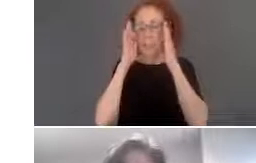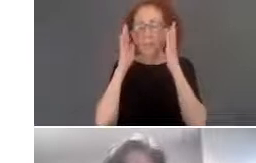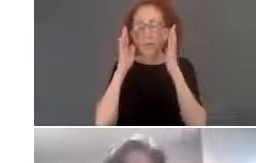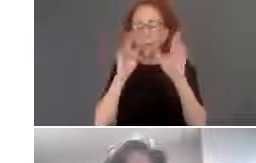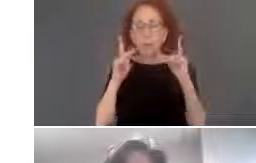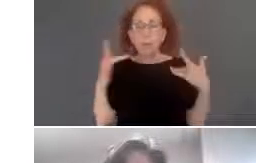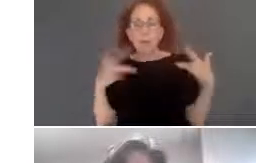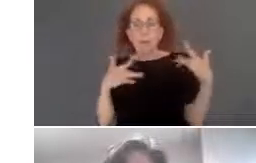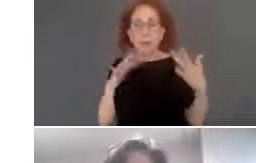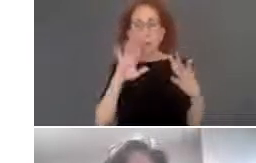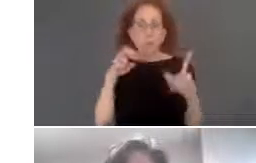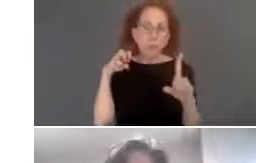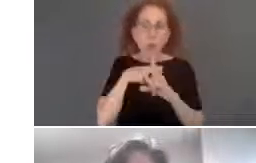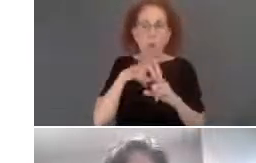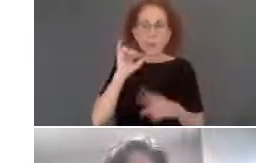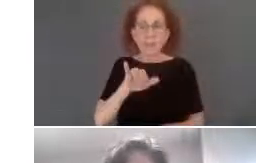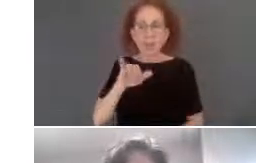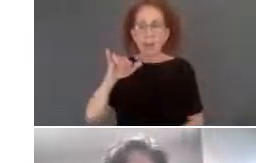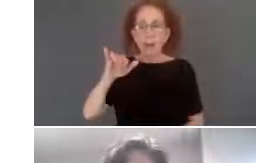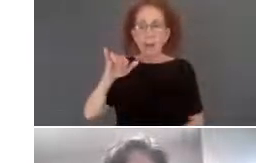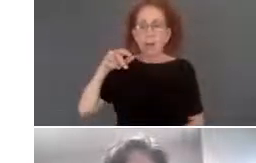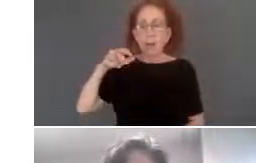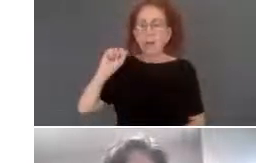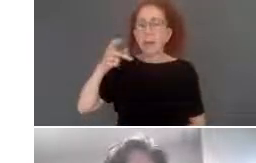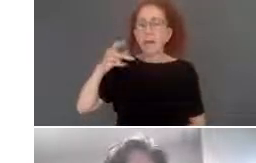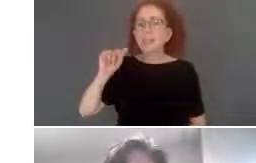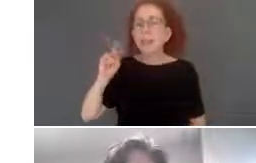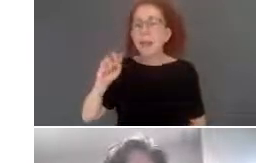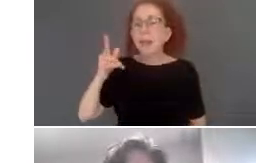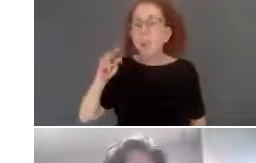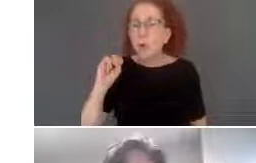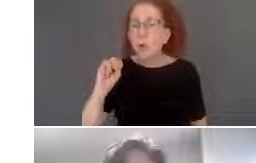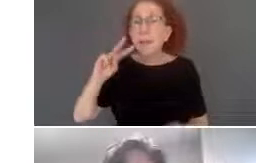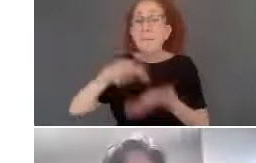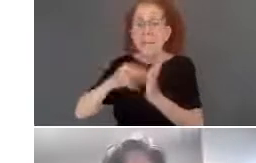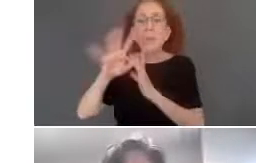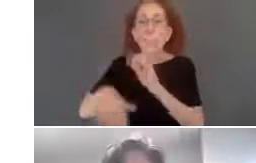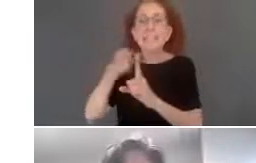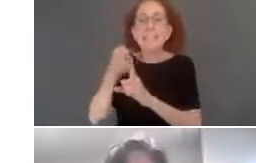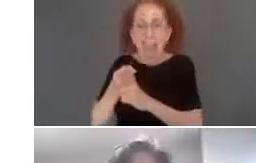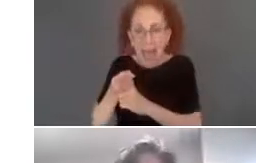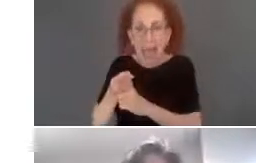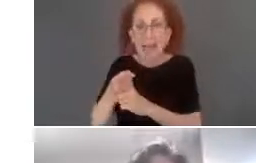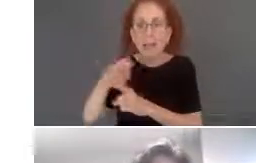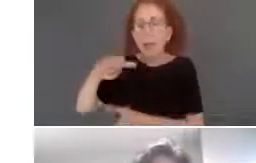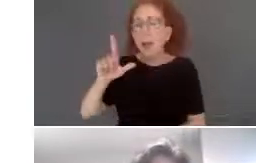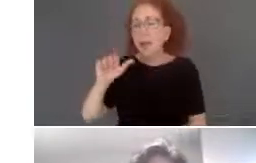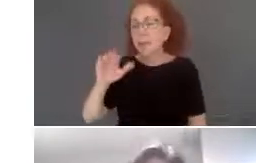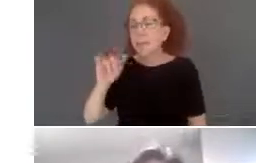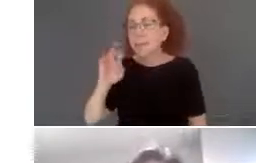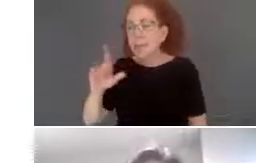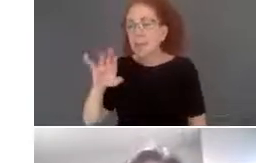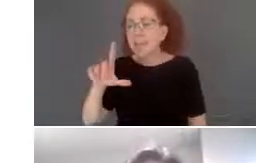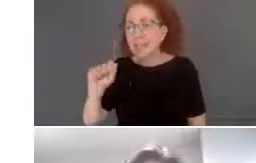vaccine's going to target this spike protein, it's also going to attack the placental cells. This